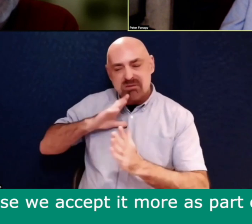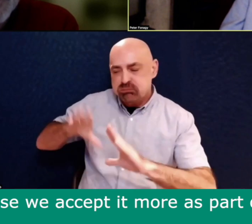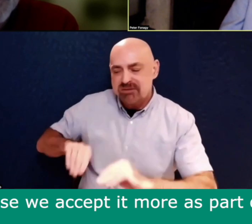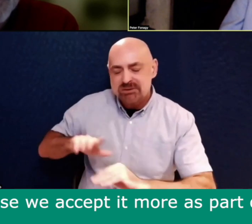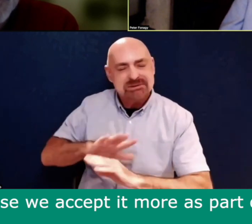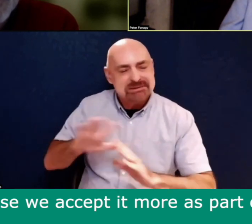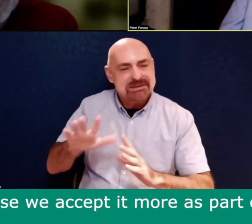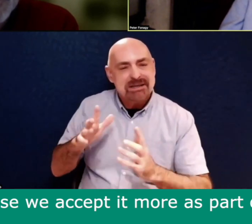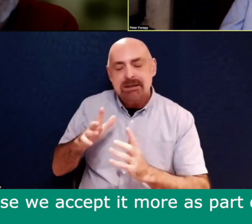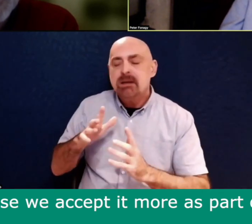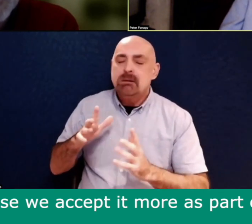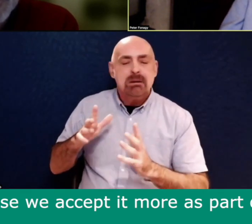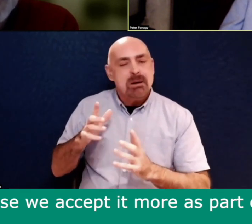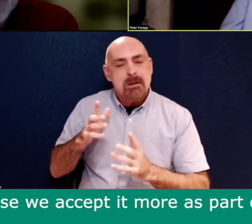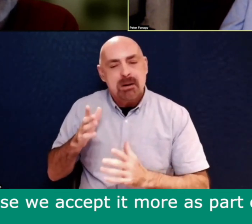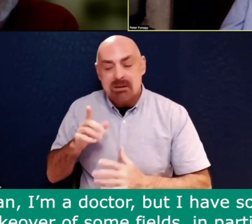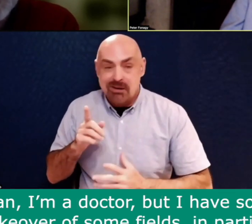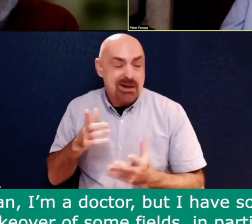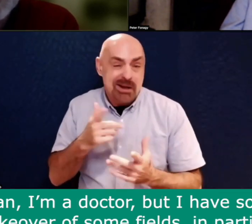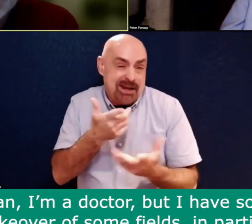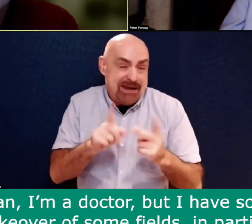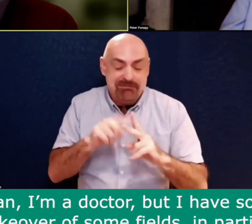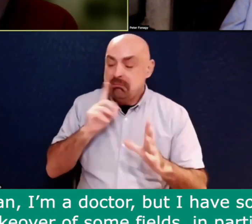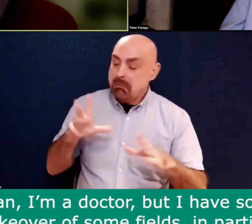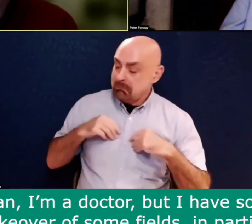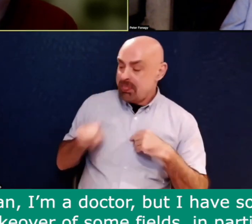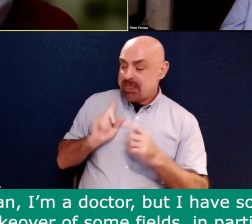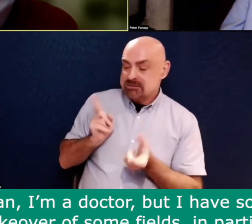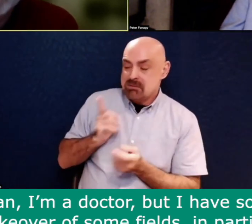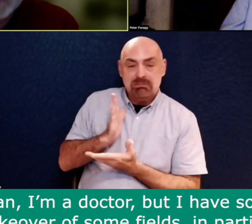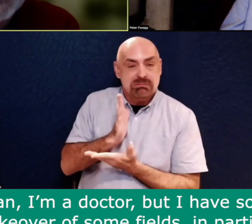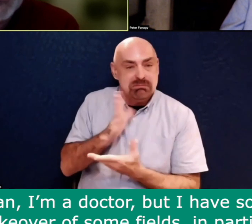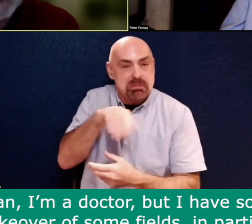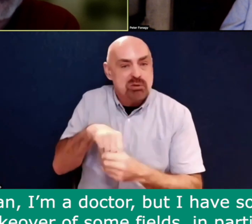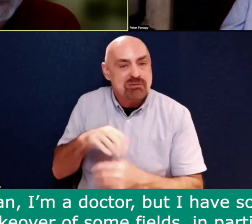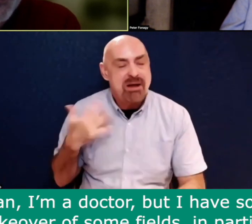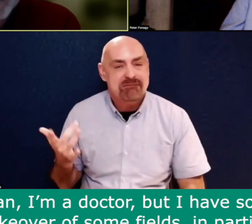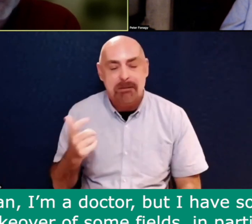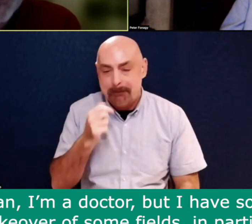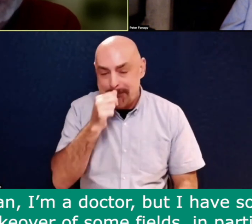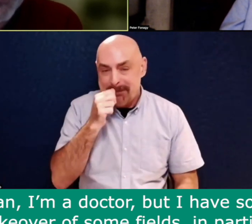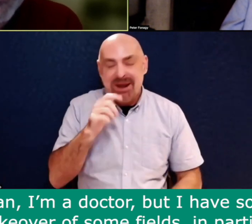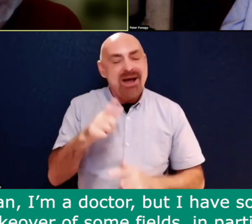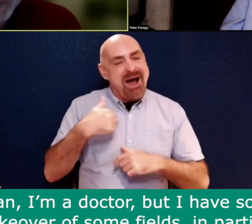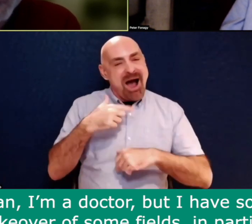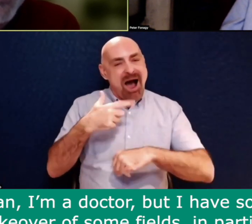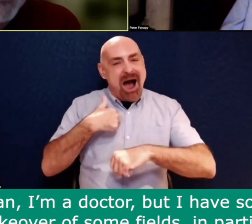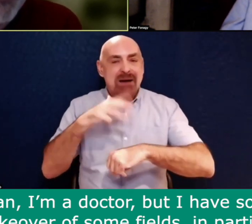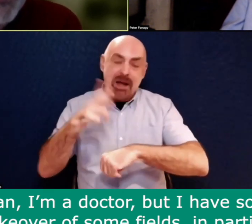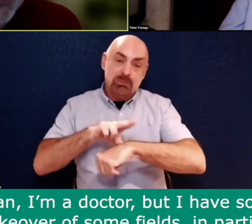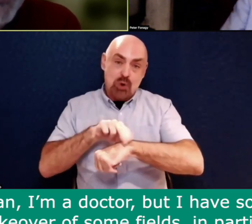because we accept it more as part of life? Yeah, no, I have. I mean, I'm a doctor, but I have some sympathy for